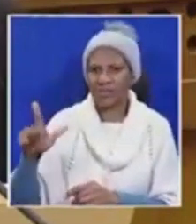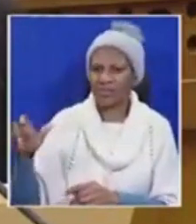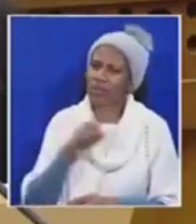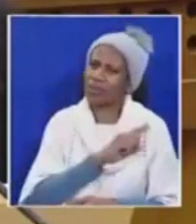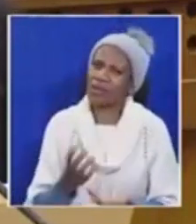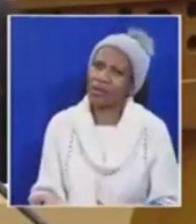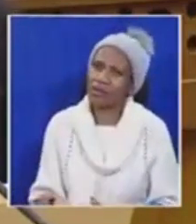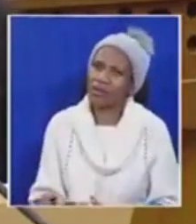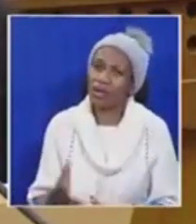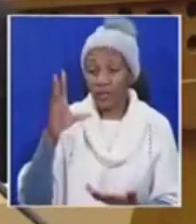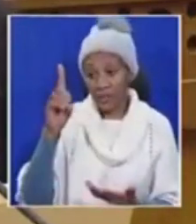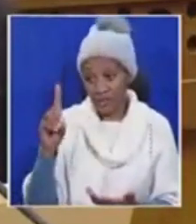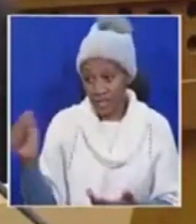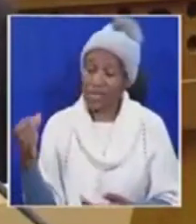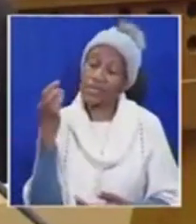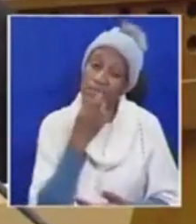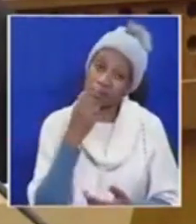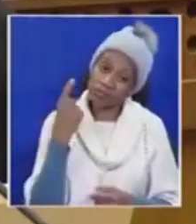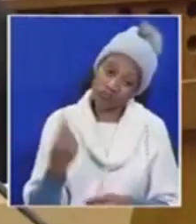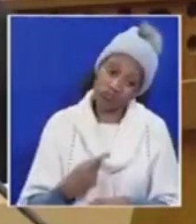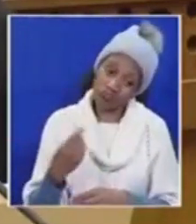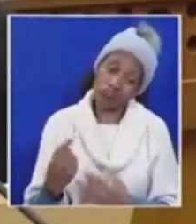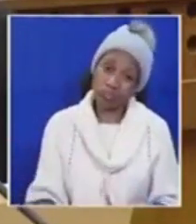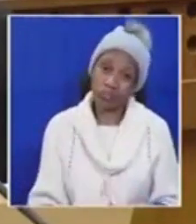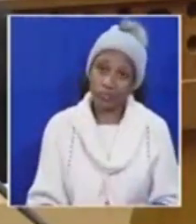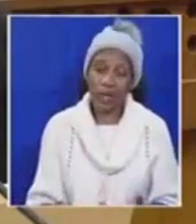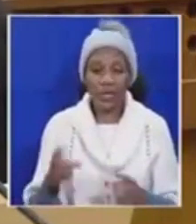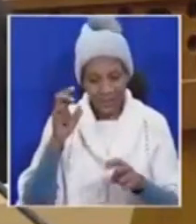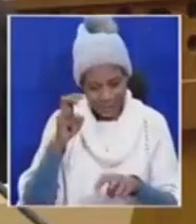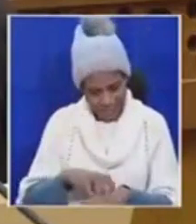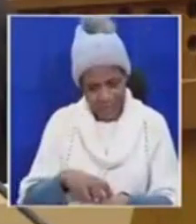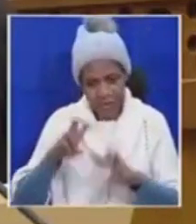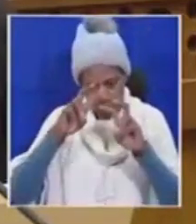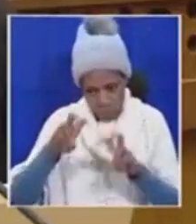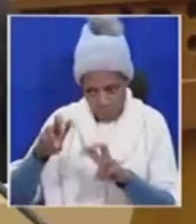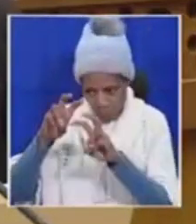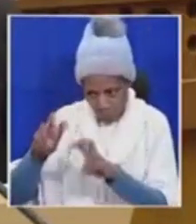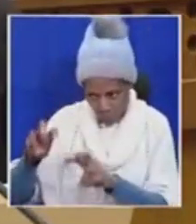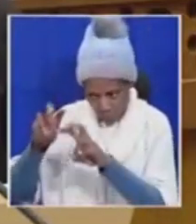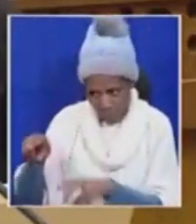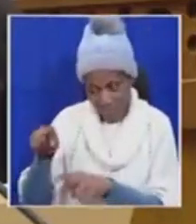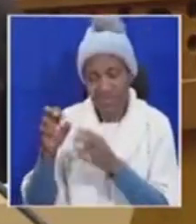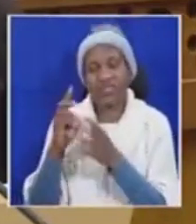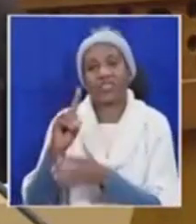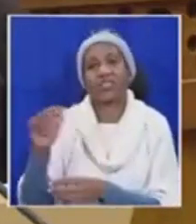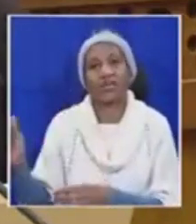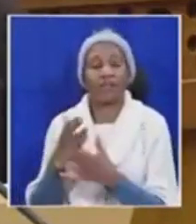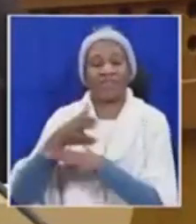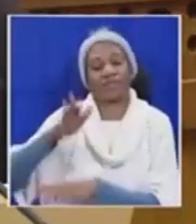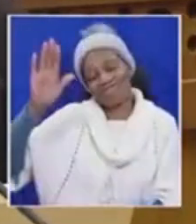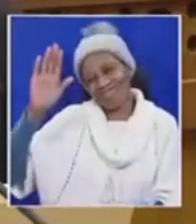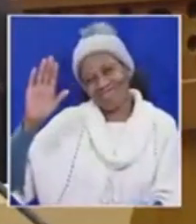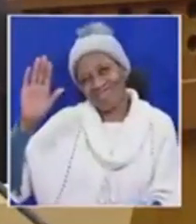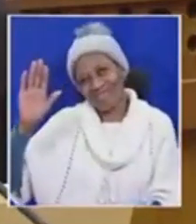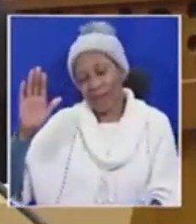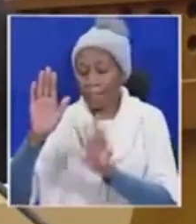As the DA implodes, an independent investigation is imperative. Point of order. Is the